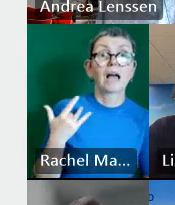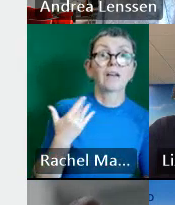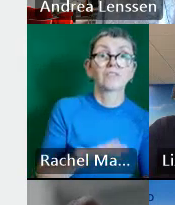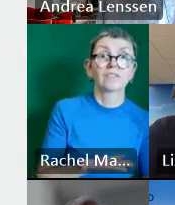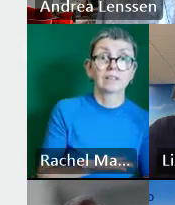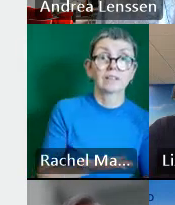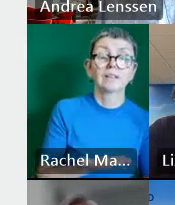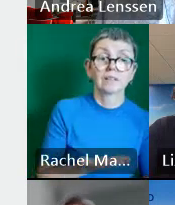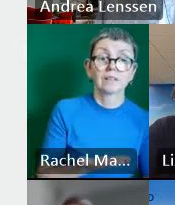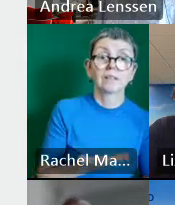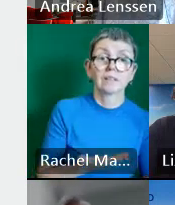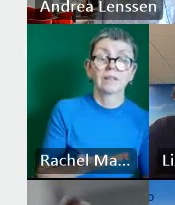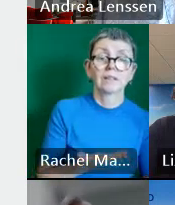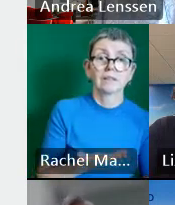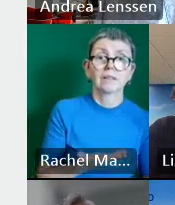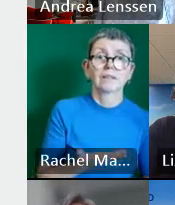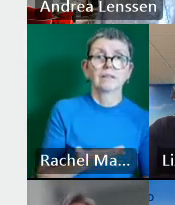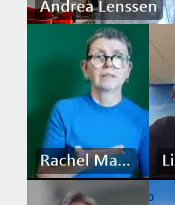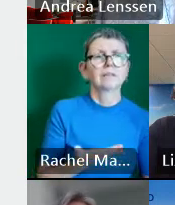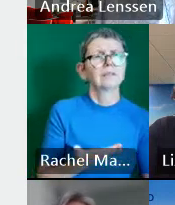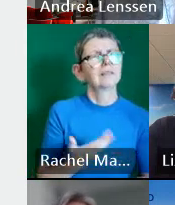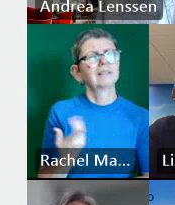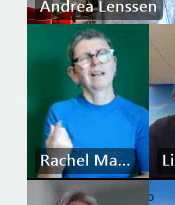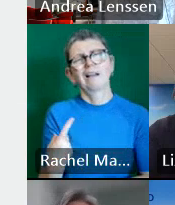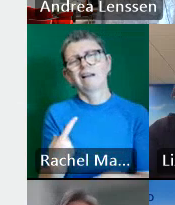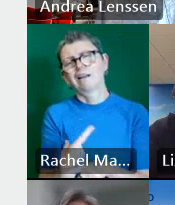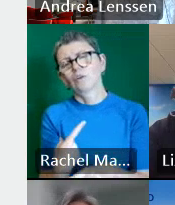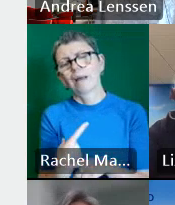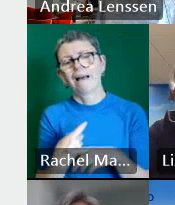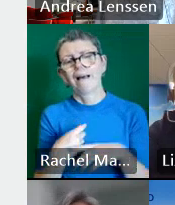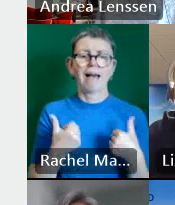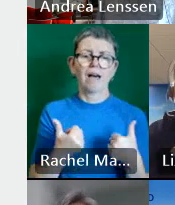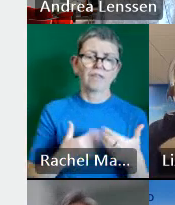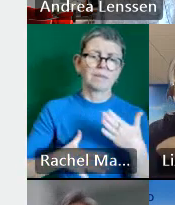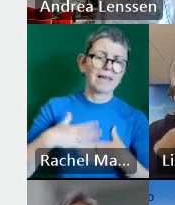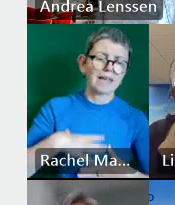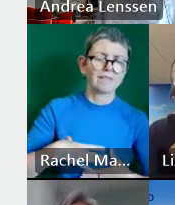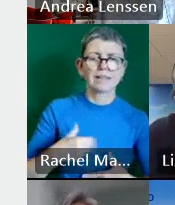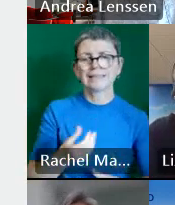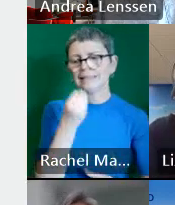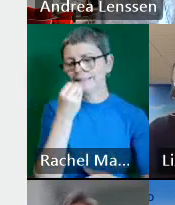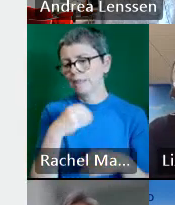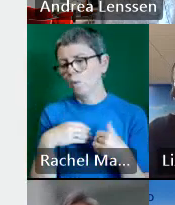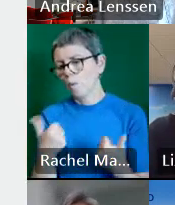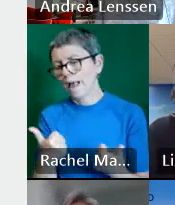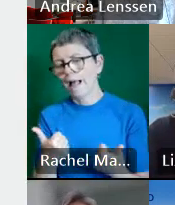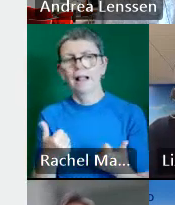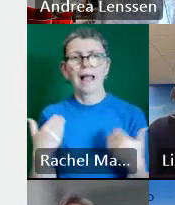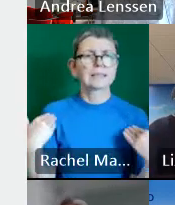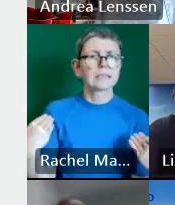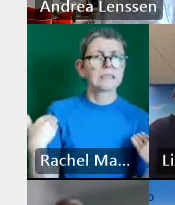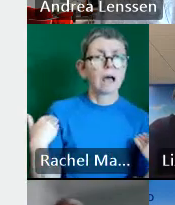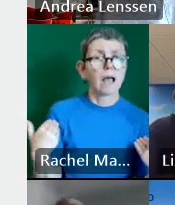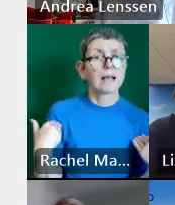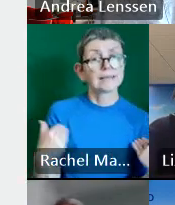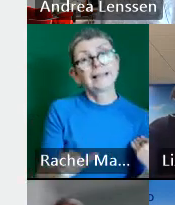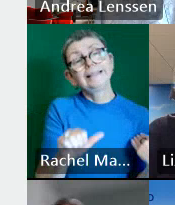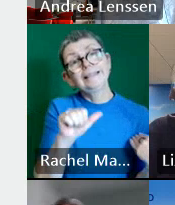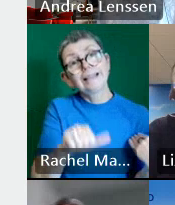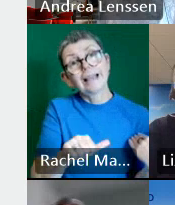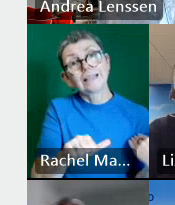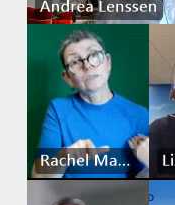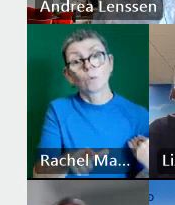about health behaviors and okay, people need to eat better and exercise. And I think that, of course, from a health standpoint, everyone needs